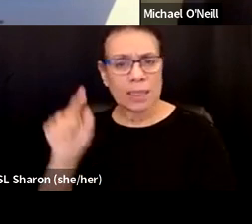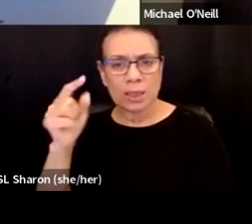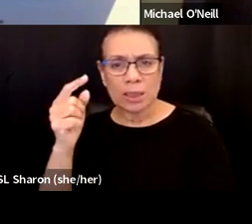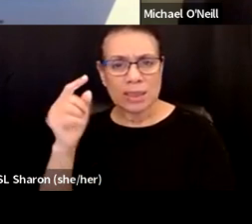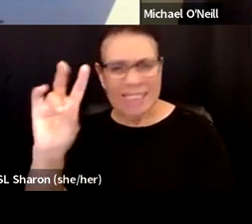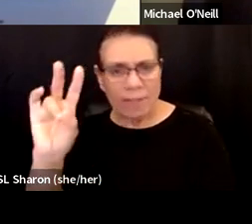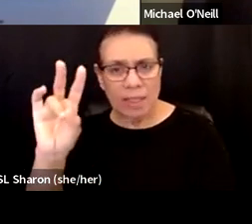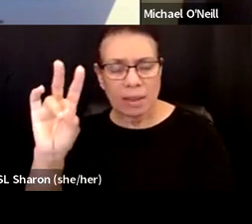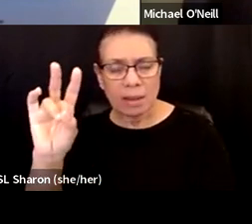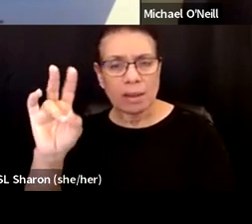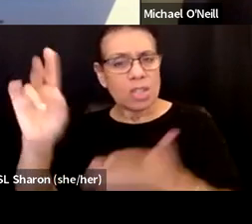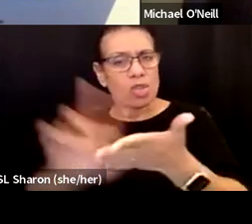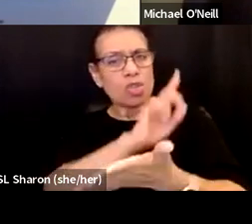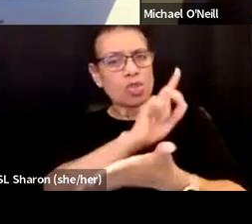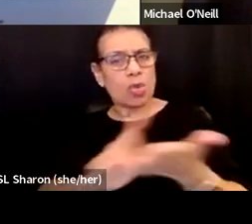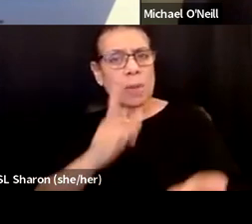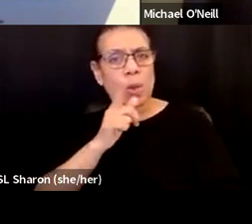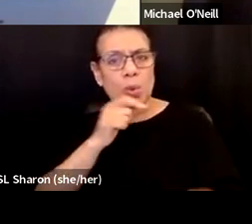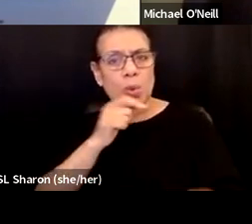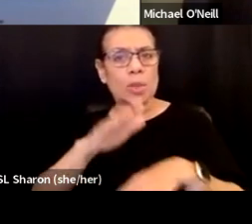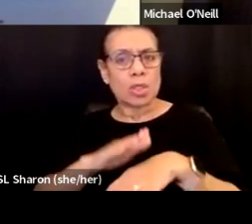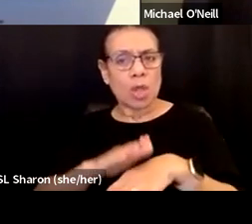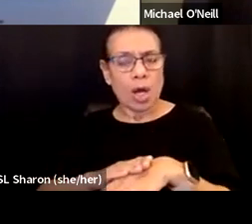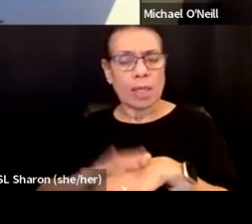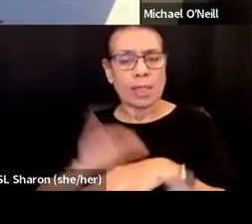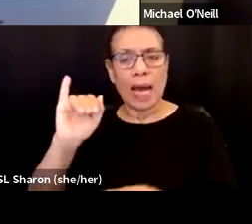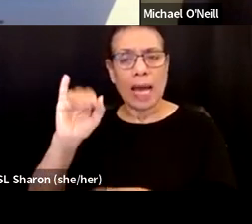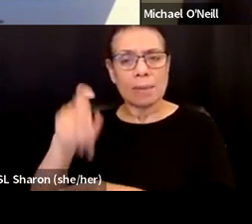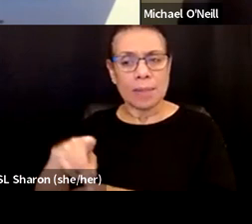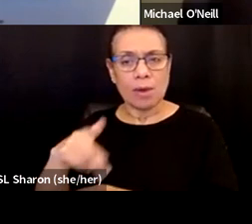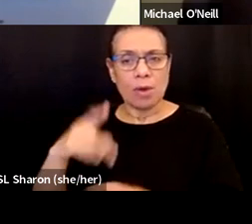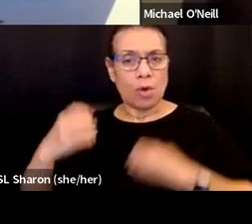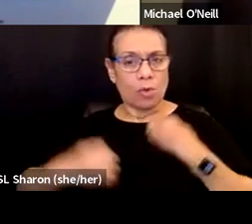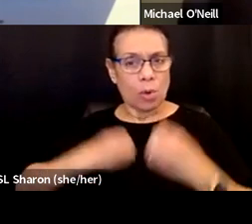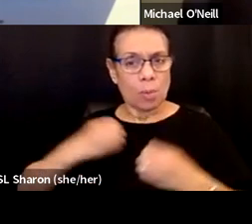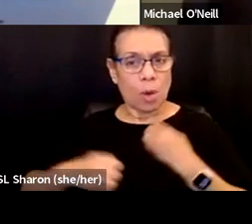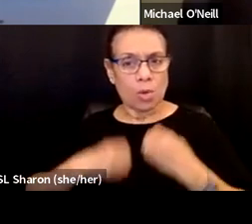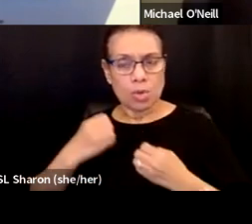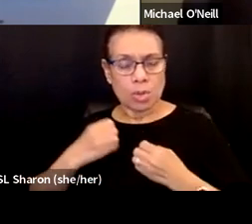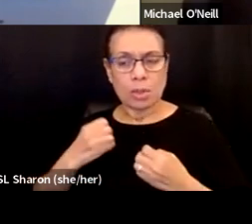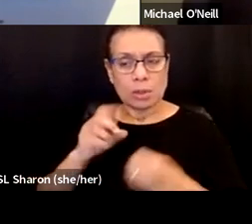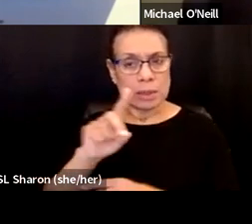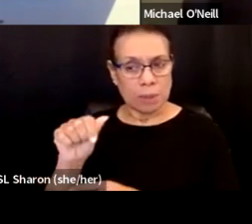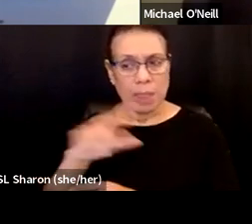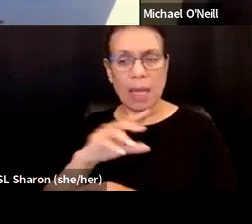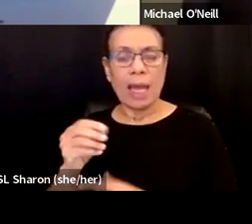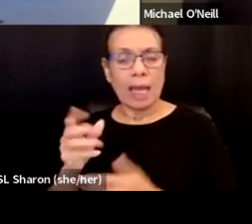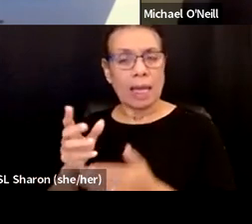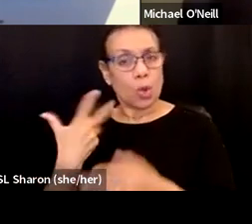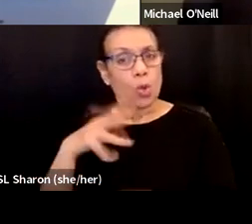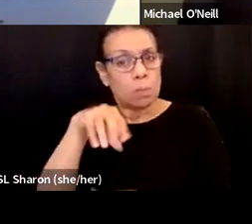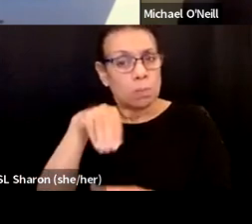students who are on an iep for emotional impairment and who benefits from full inclusion